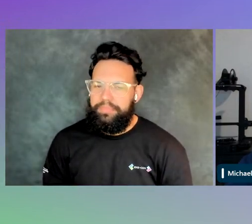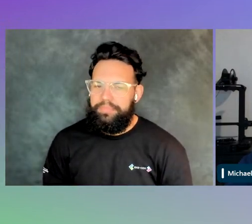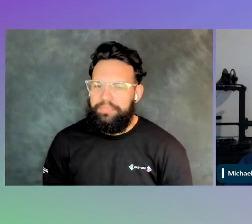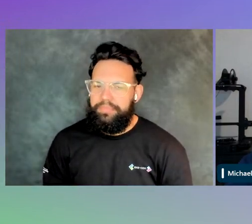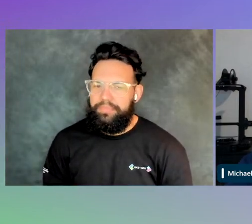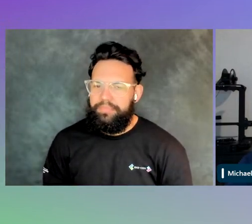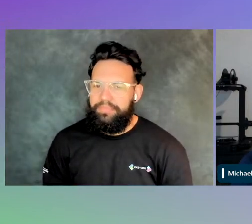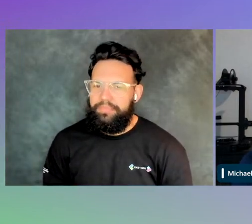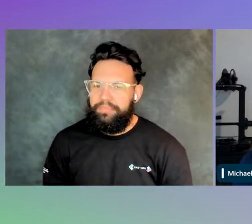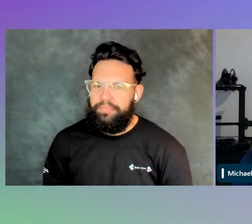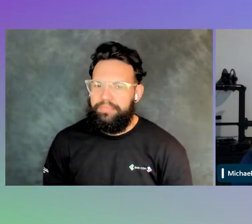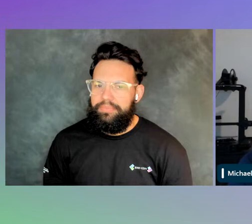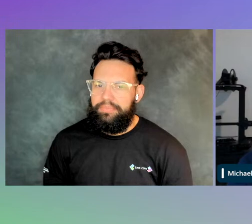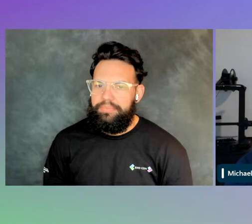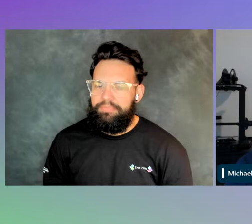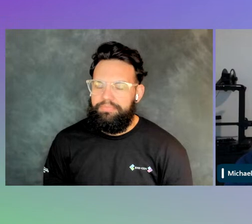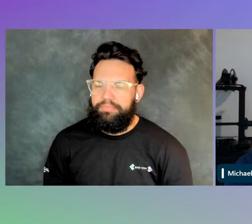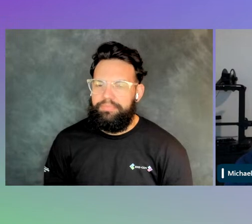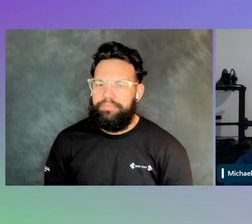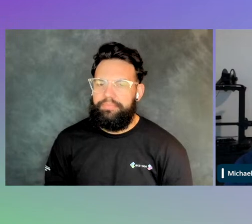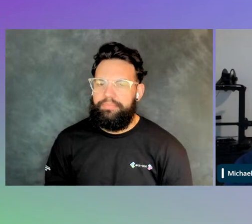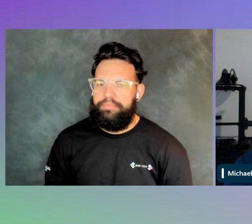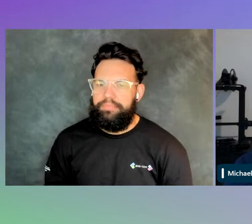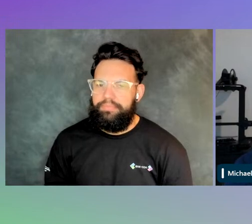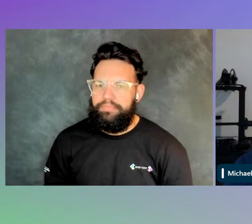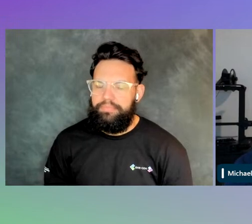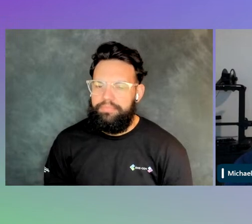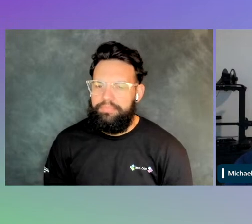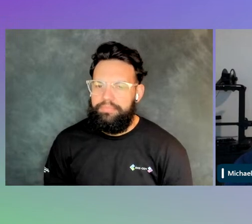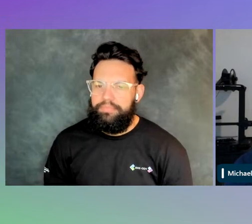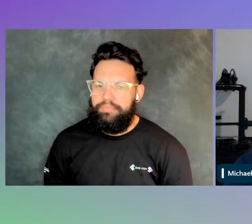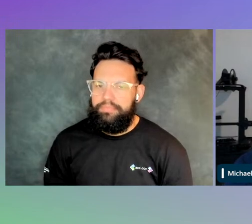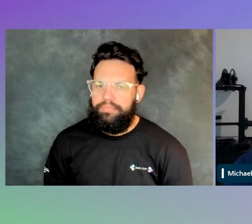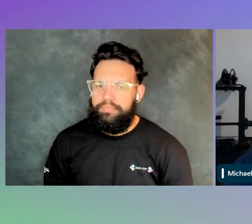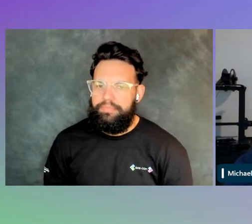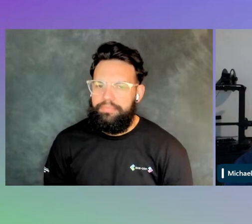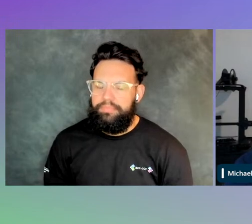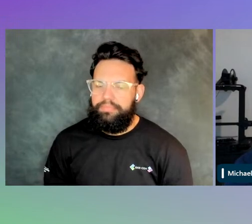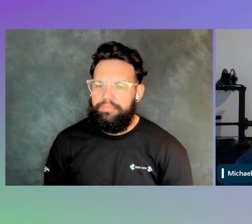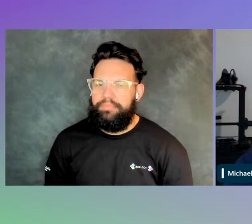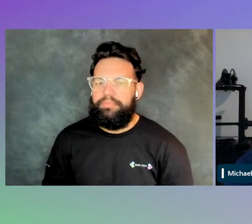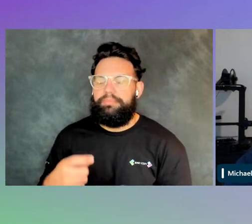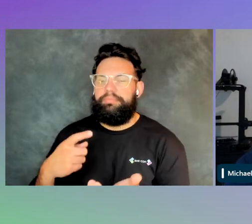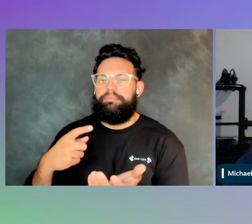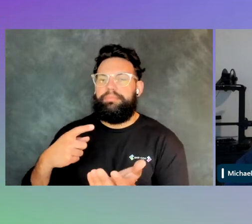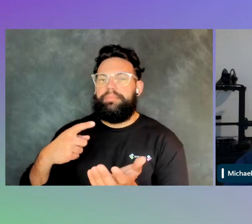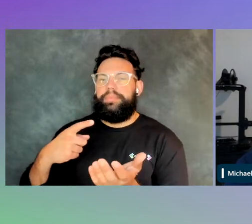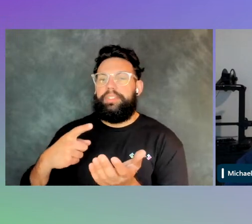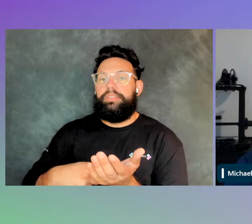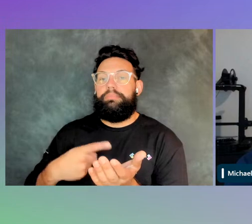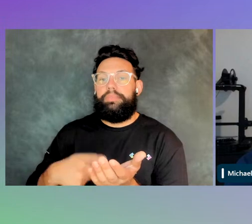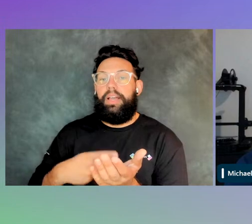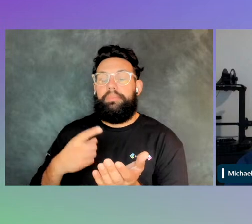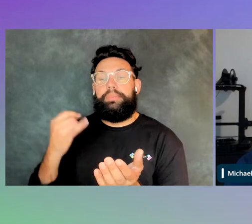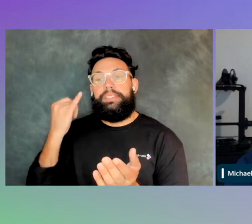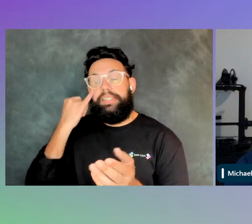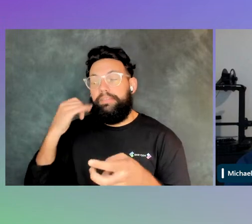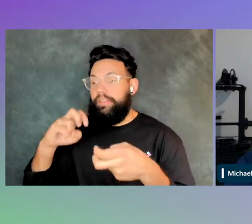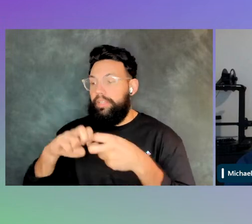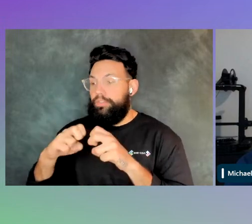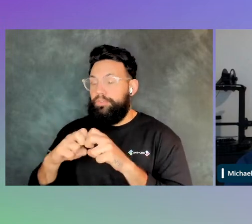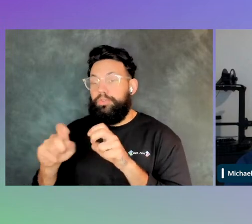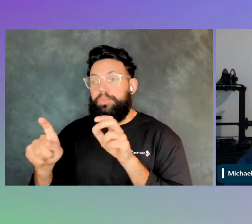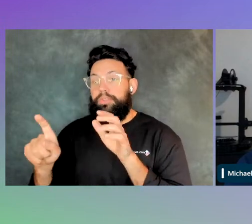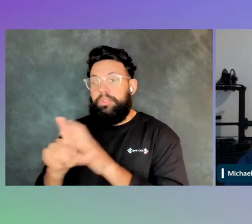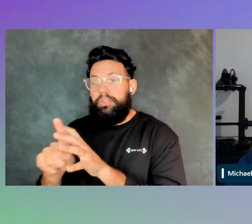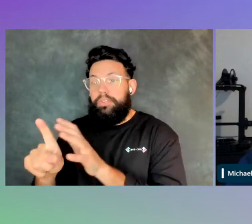Basically, reappearing issues are something that can be also tracked through the developer